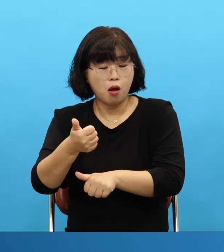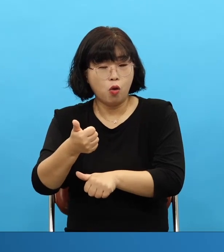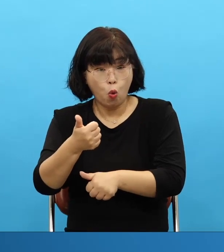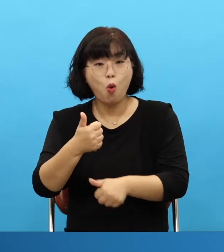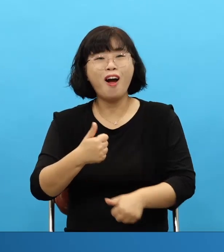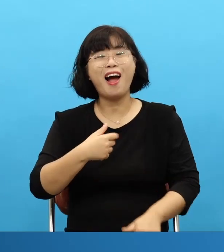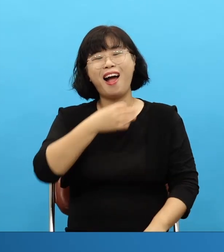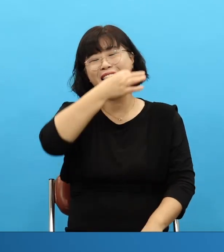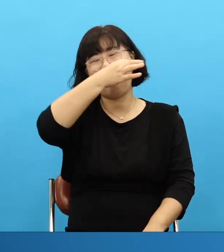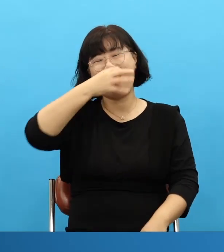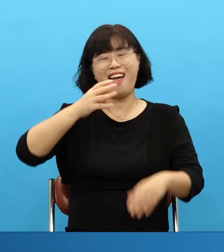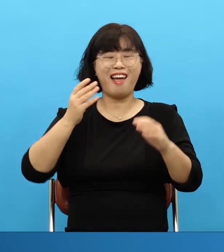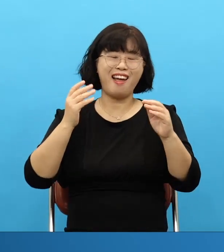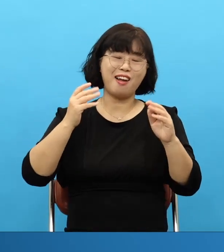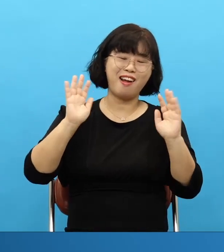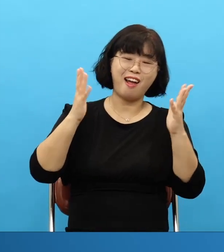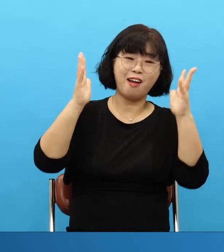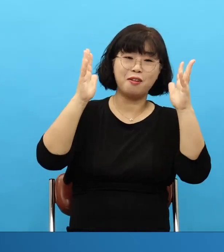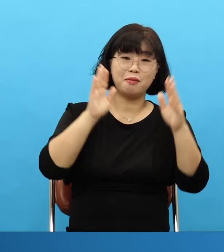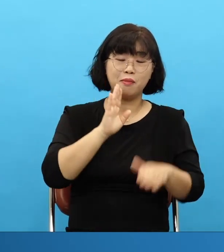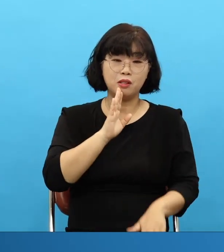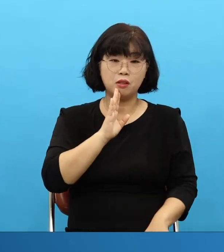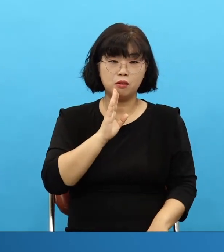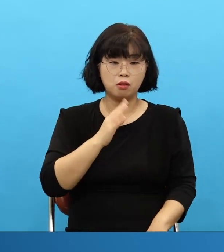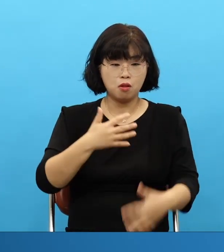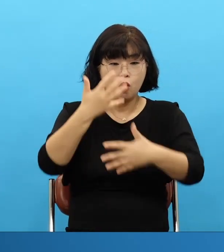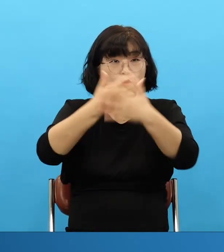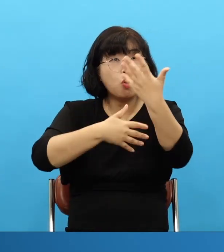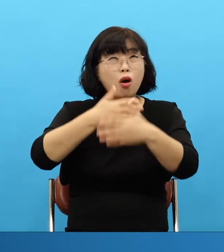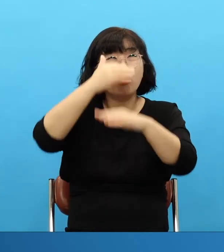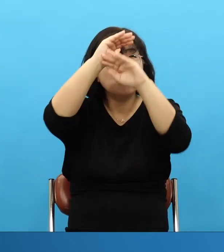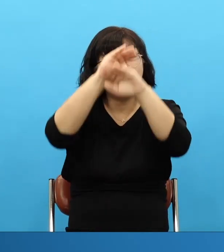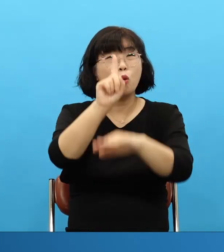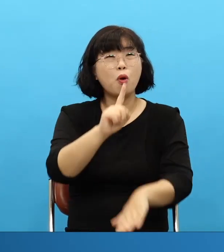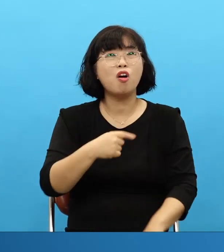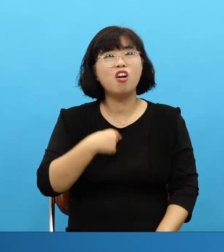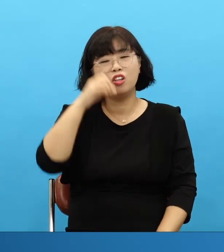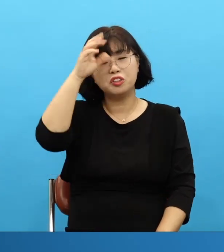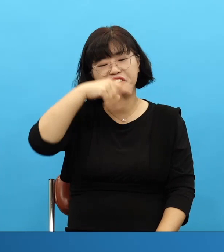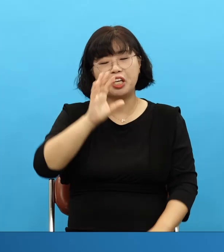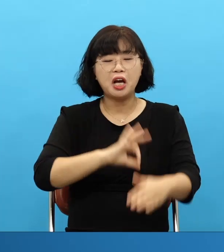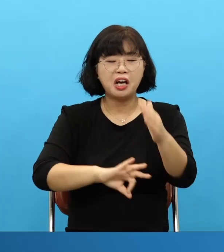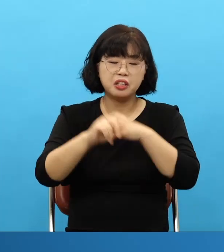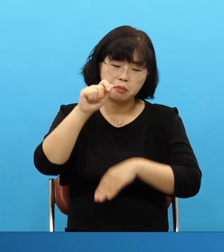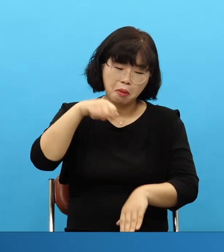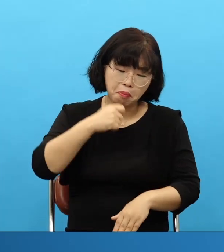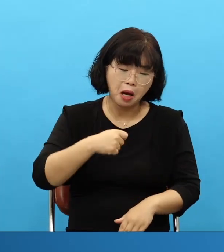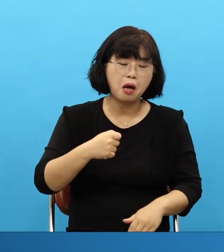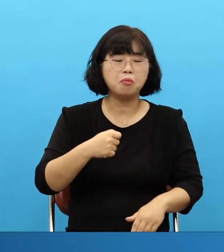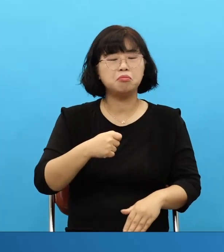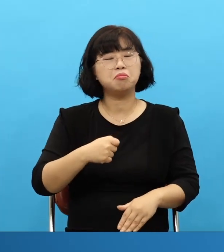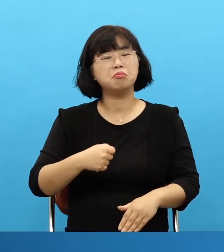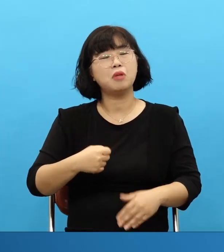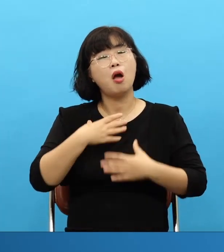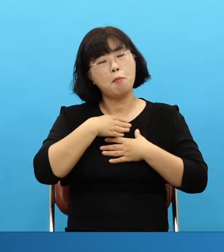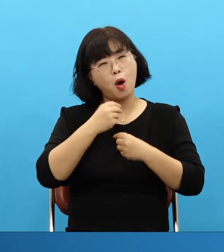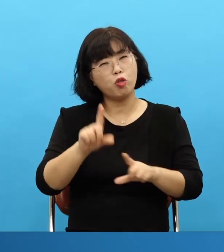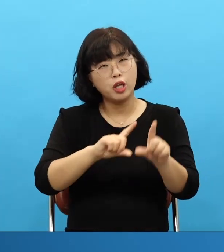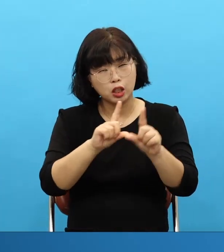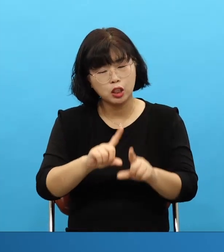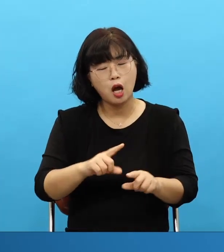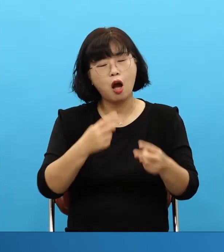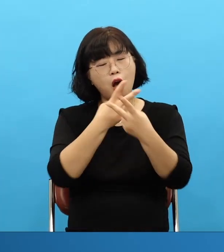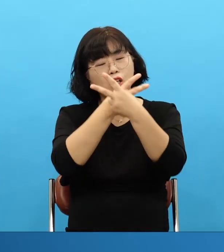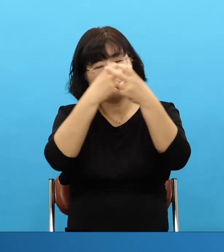that thriller points, for example, where you're on the verge of death, where people just go and they're eating and they're just living their daily lives. That's no fun to watch.